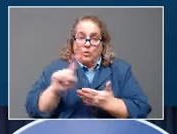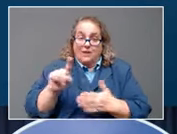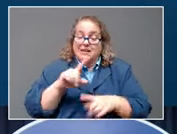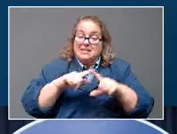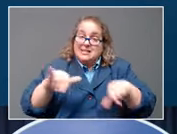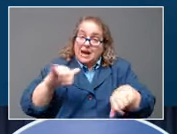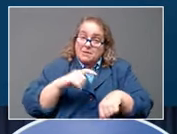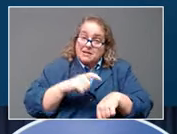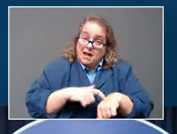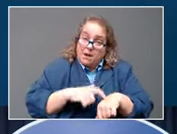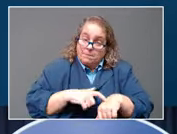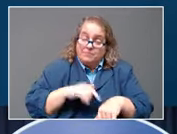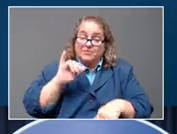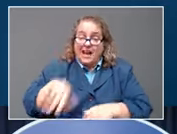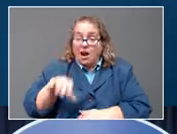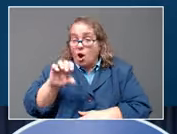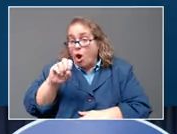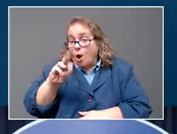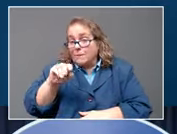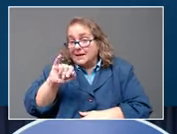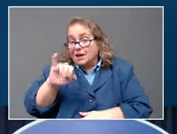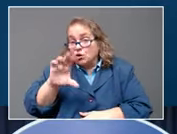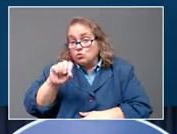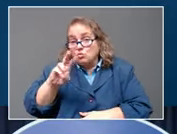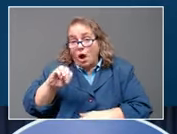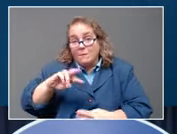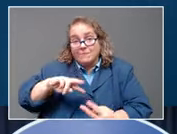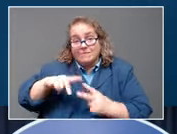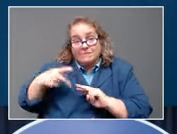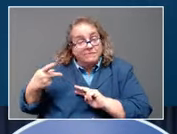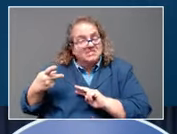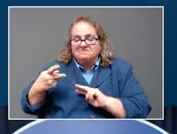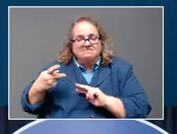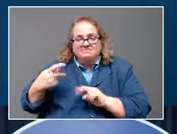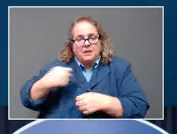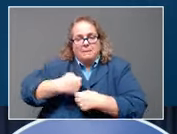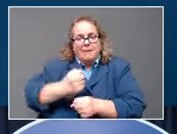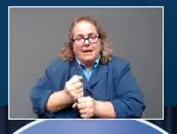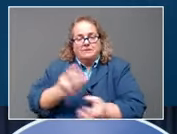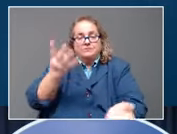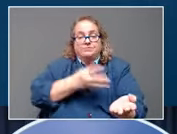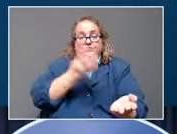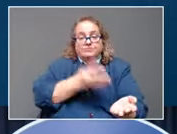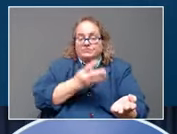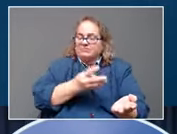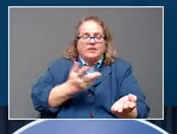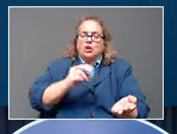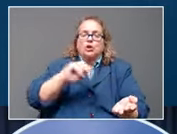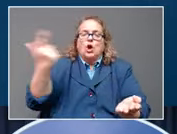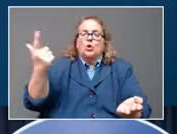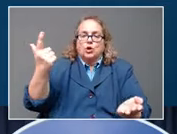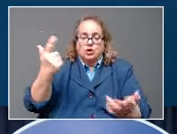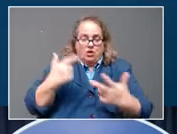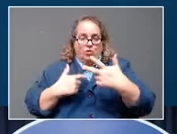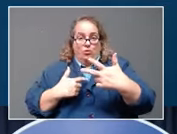3 FDA-authorized monoclonal antibodies, REGEN-COV and BAM-ETE. Those 2 medications appear to